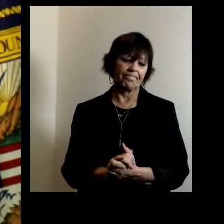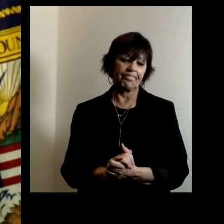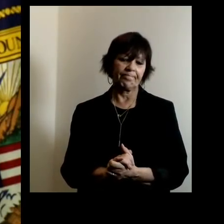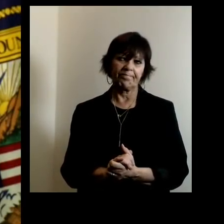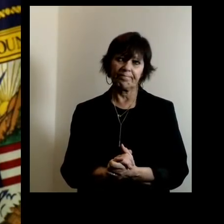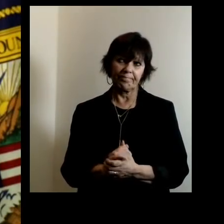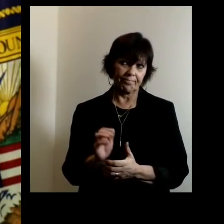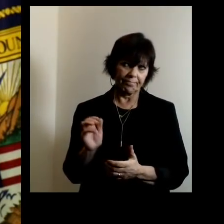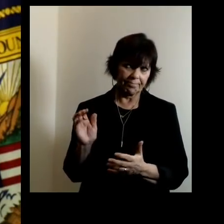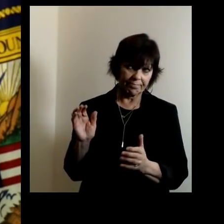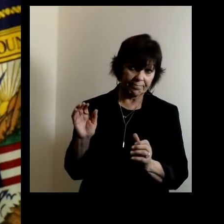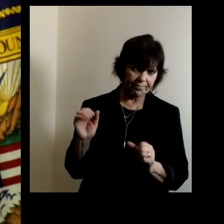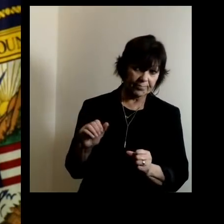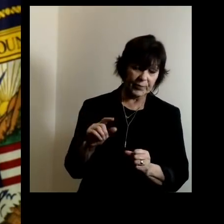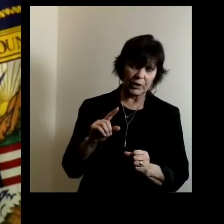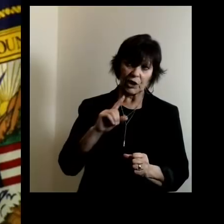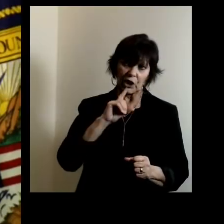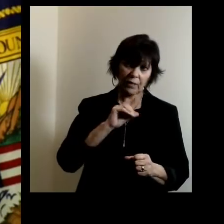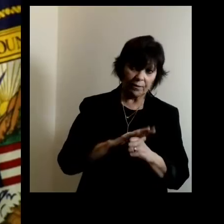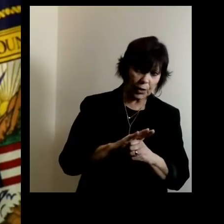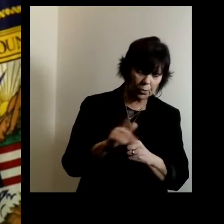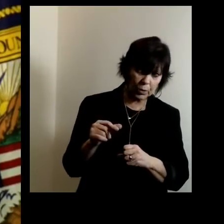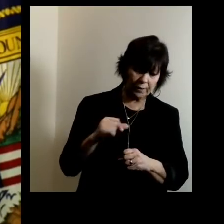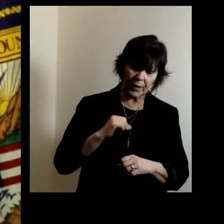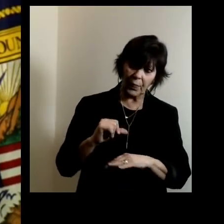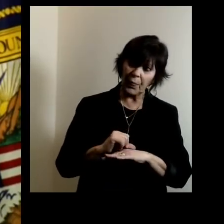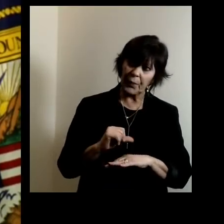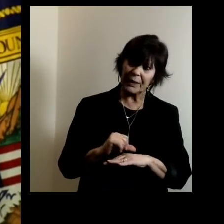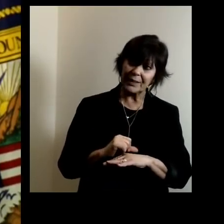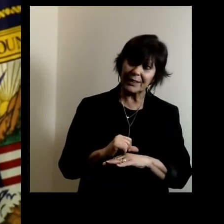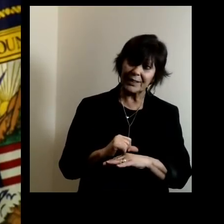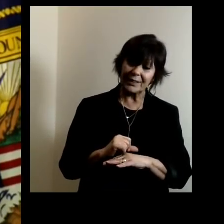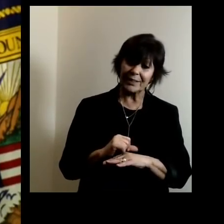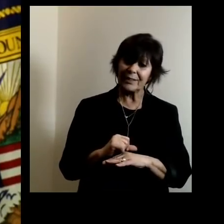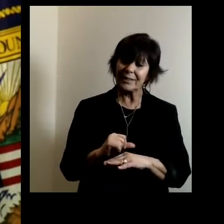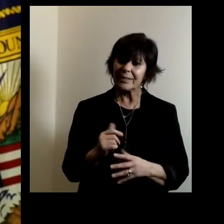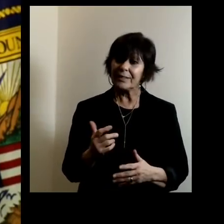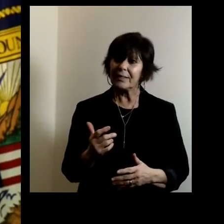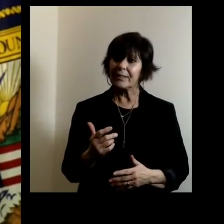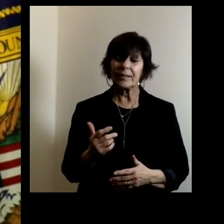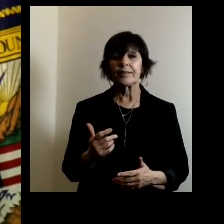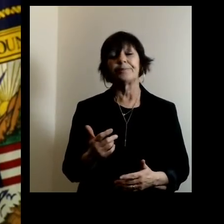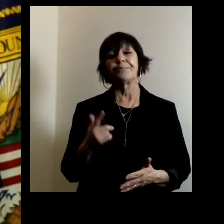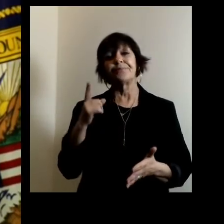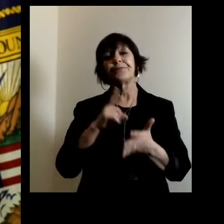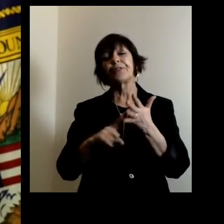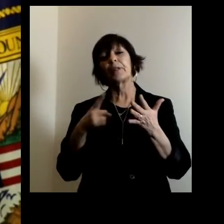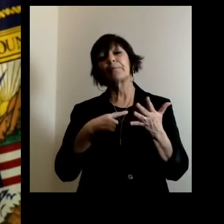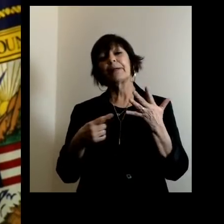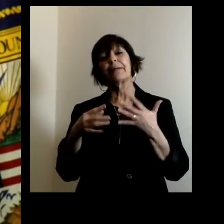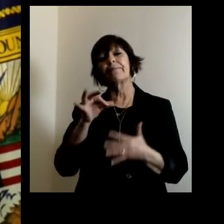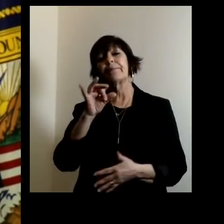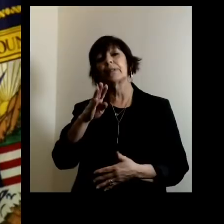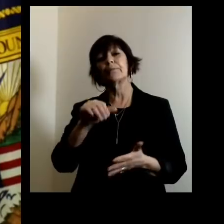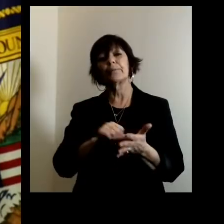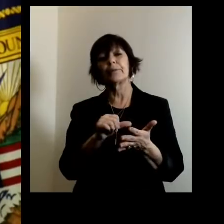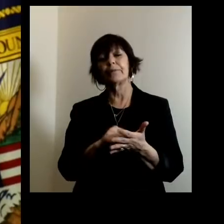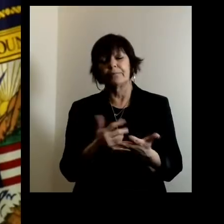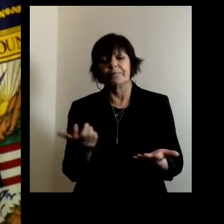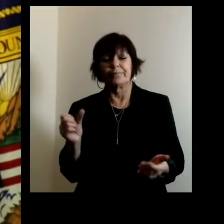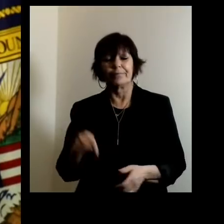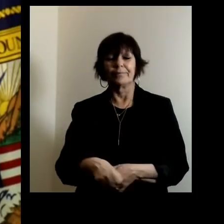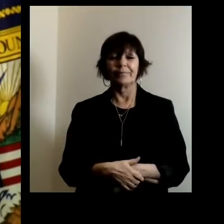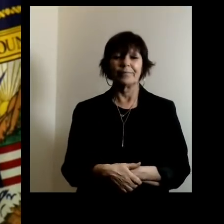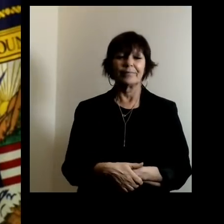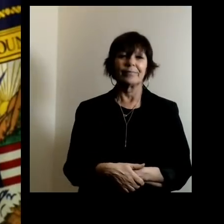And can you just confirm or deny that you've had threats this time around? All you got to do is check out my social media, but there's other